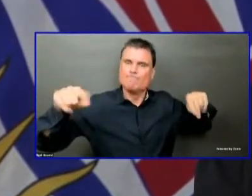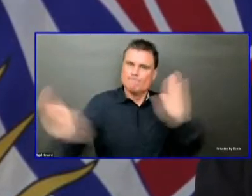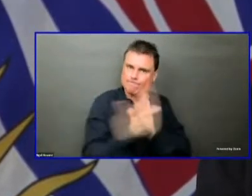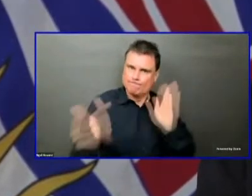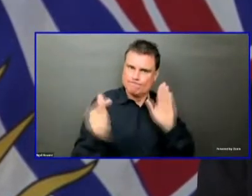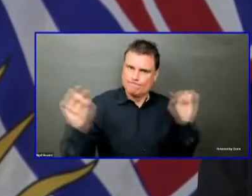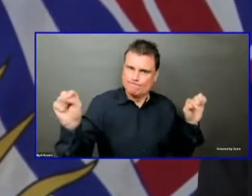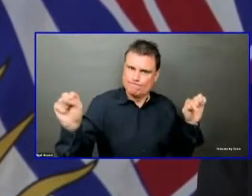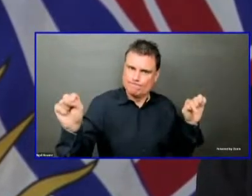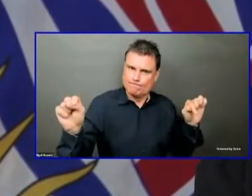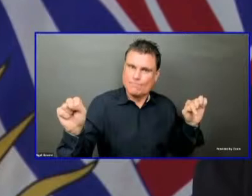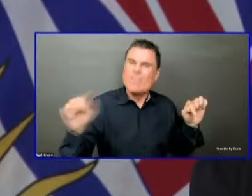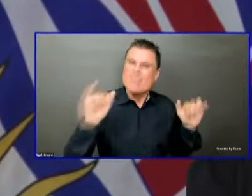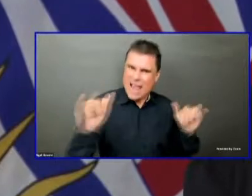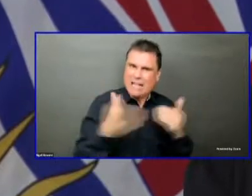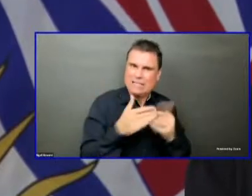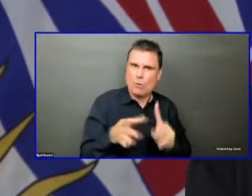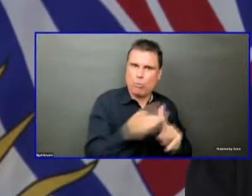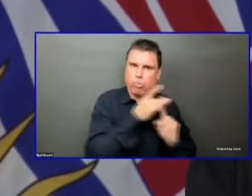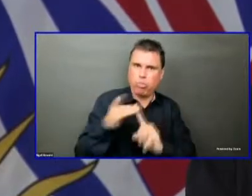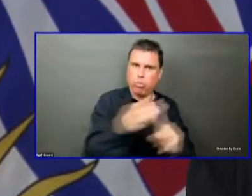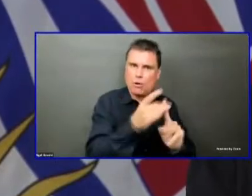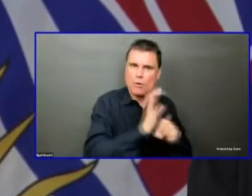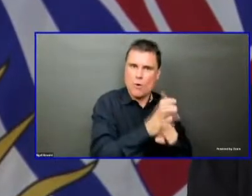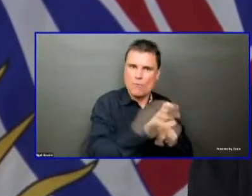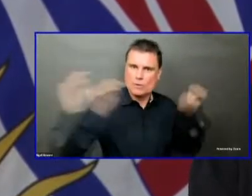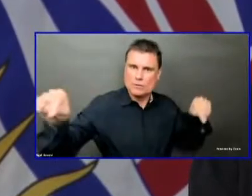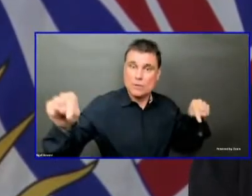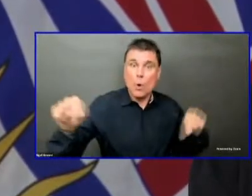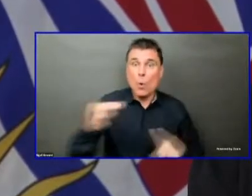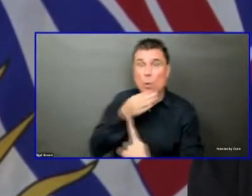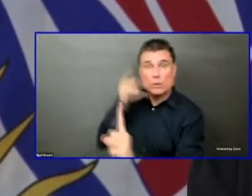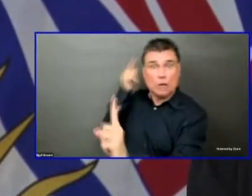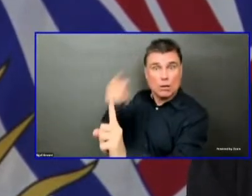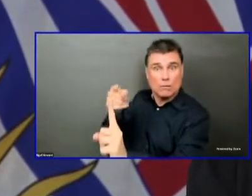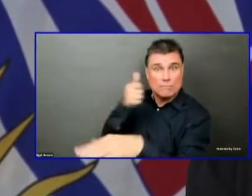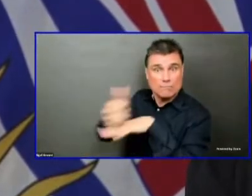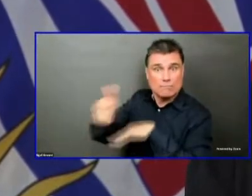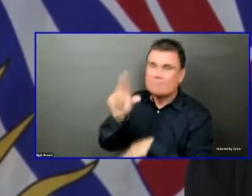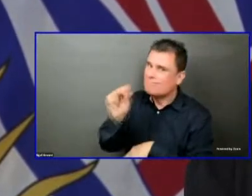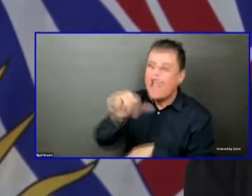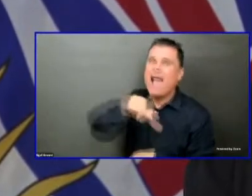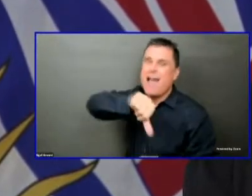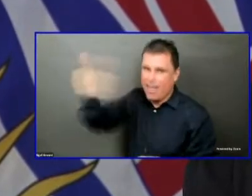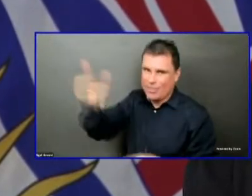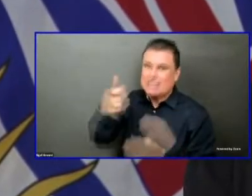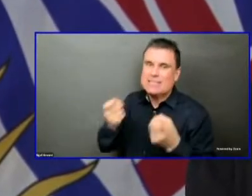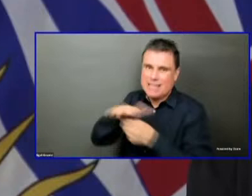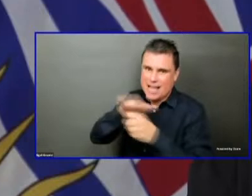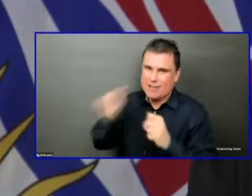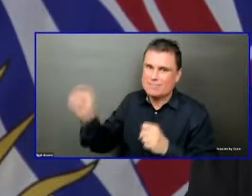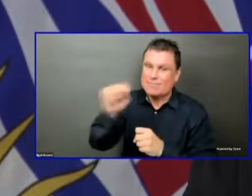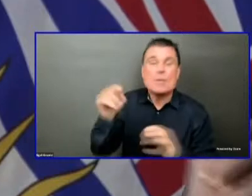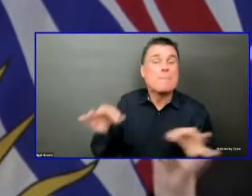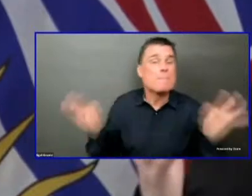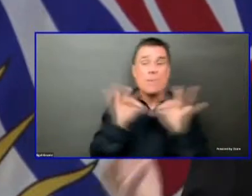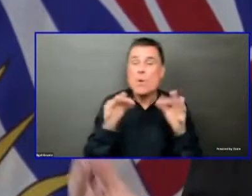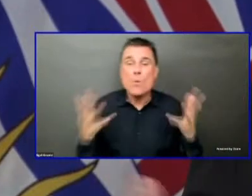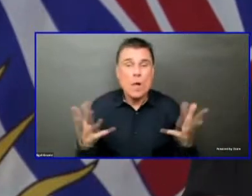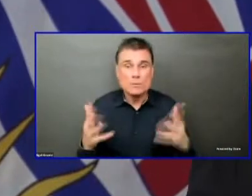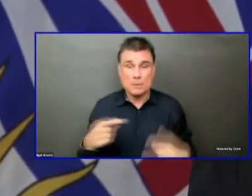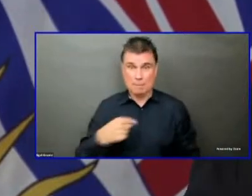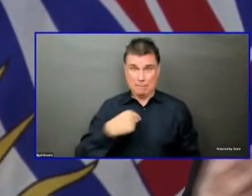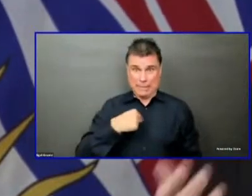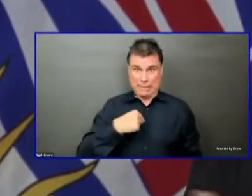that is why it's so important to visit, not vacation. It's going, if people, I know